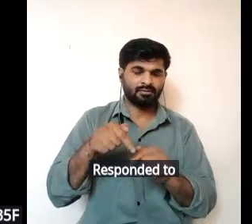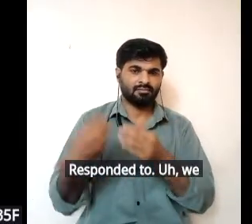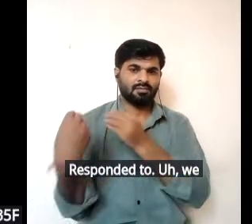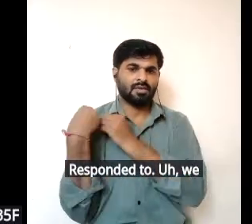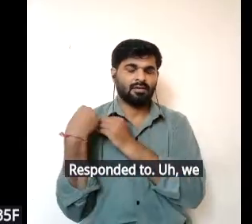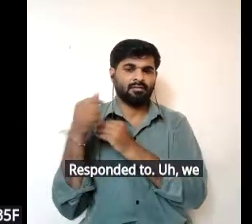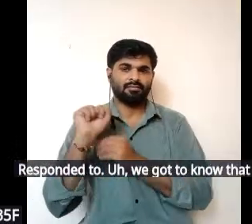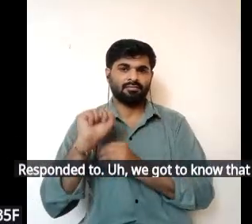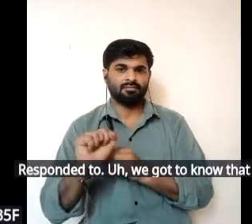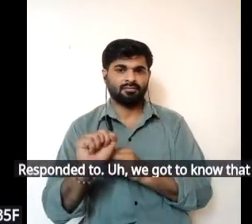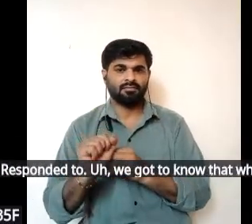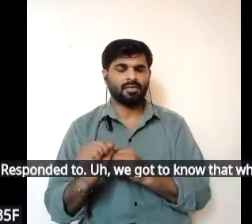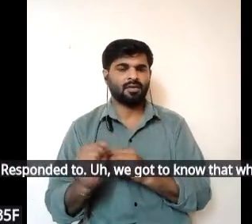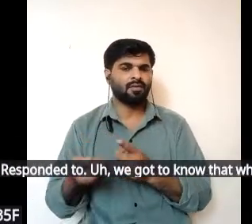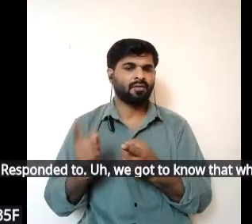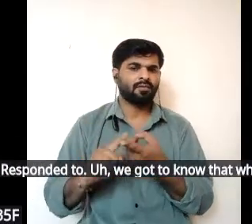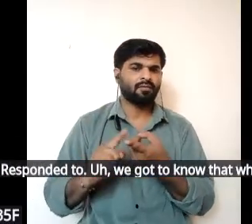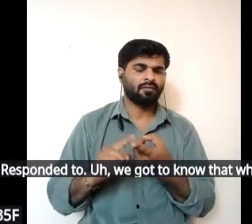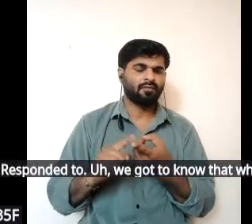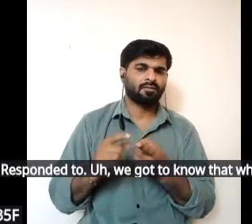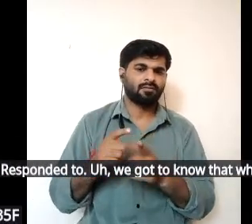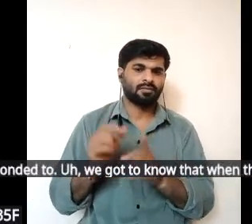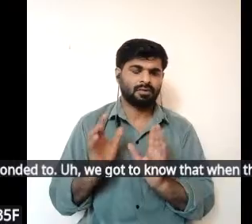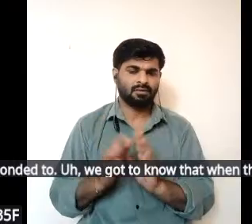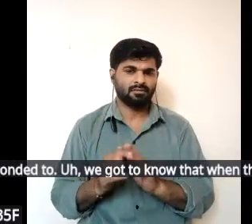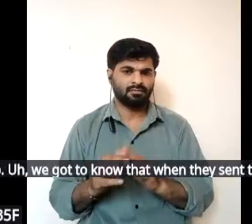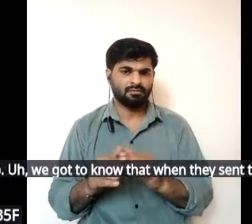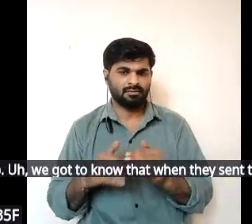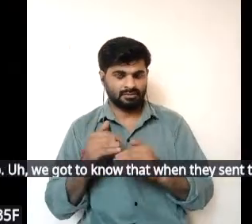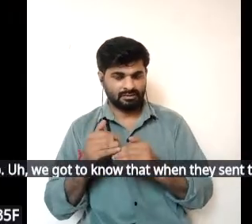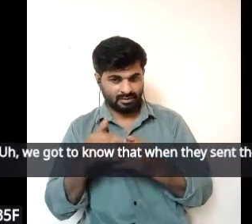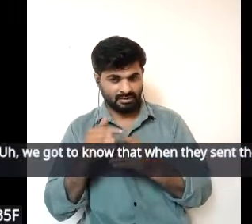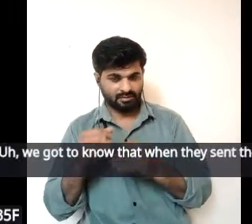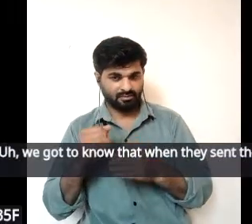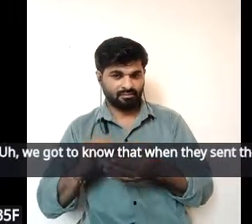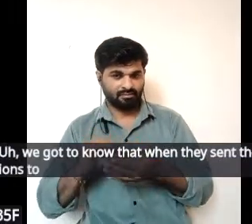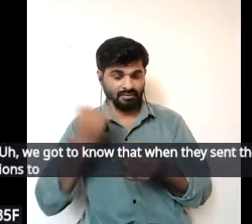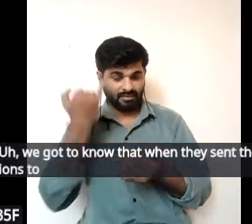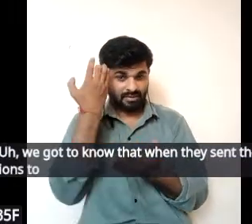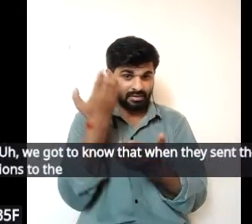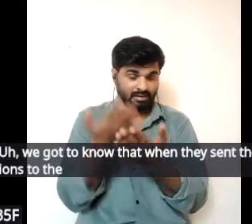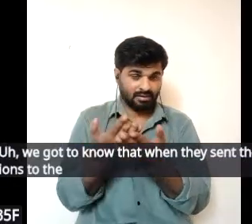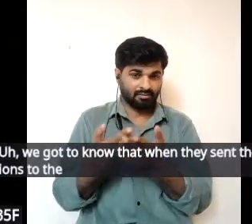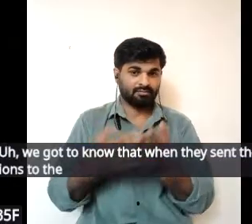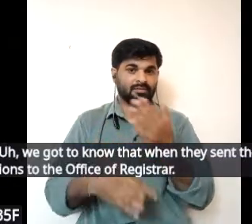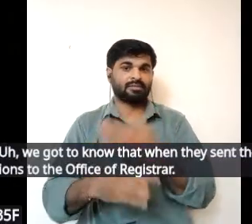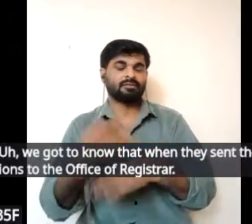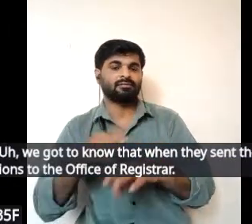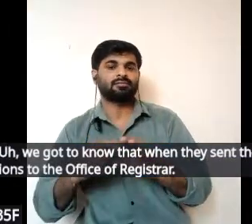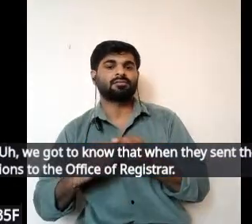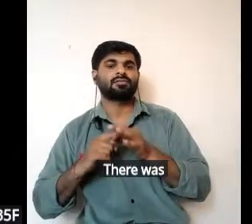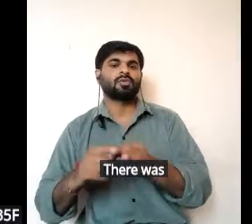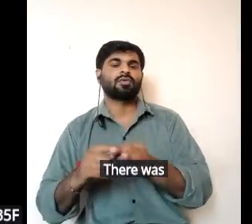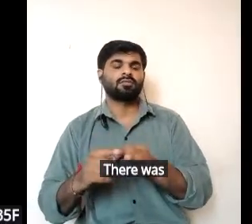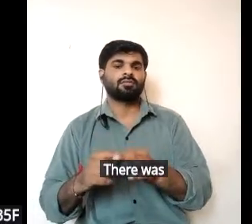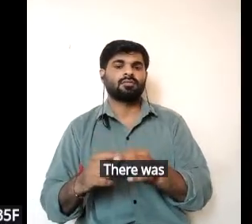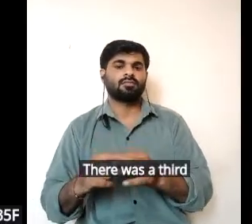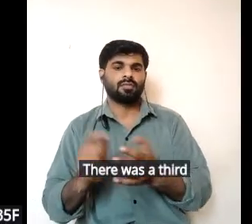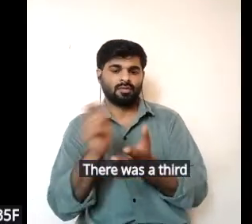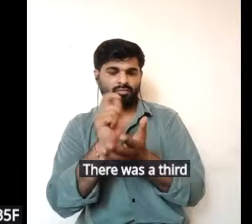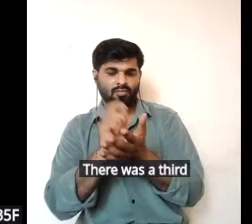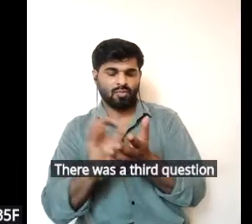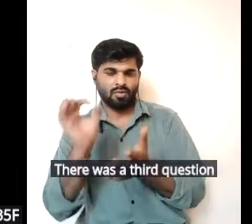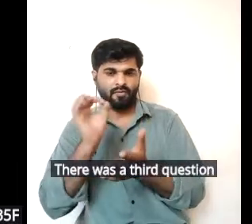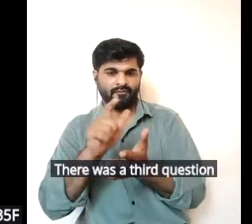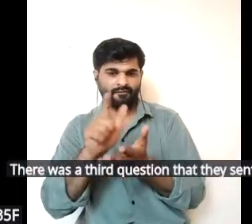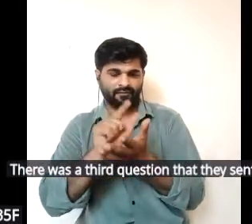know that when they sent their suggestions of disability questions to the Office of Registrar, there was a third question that they